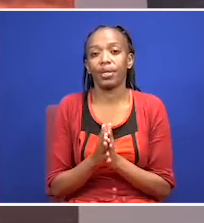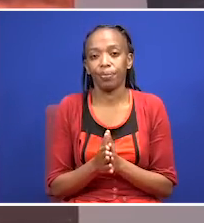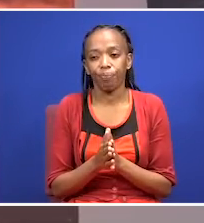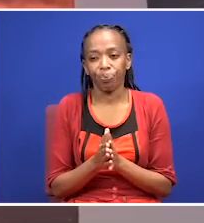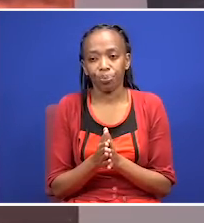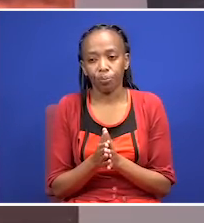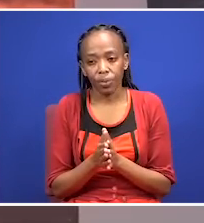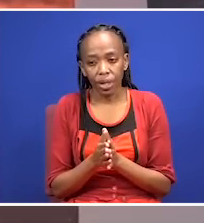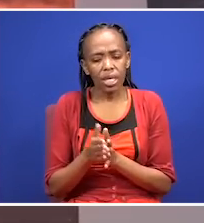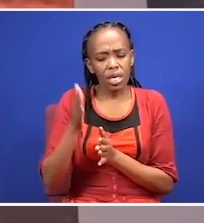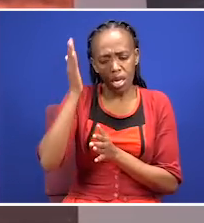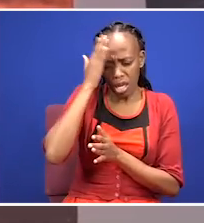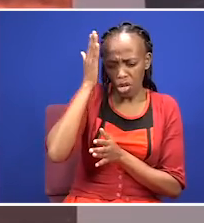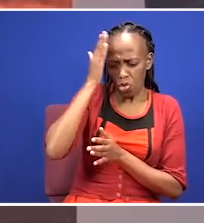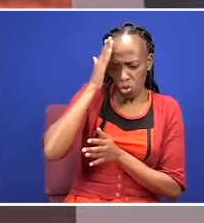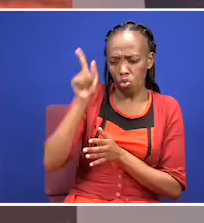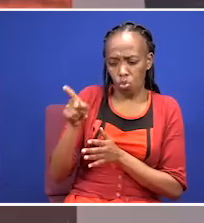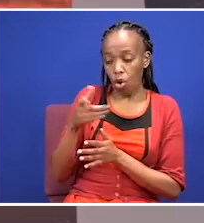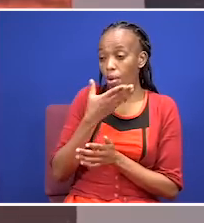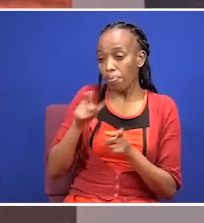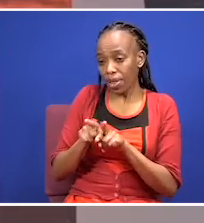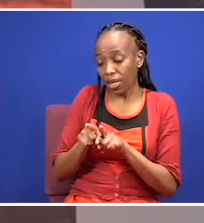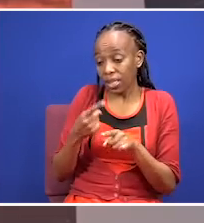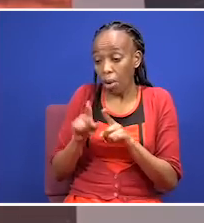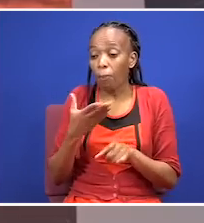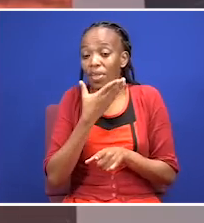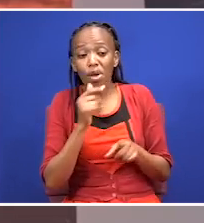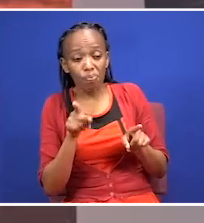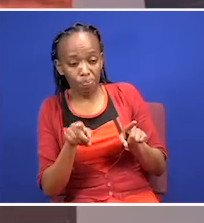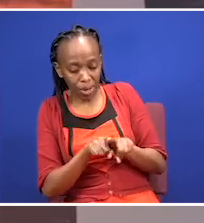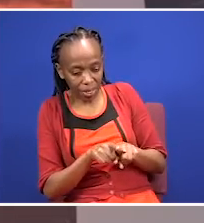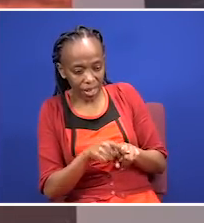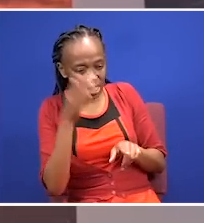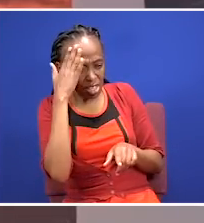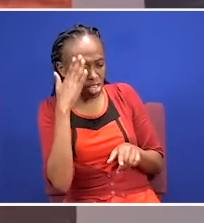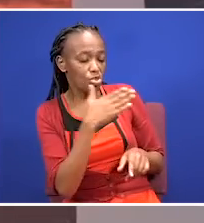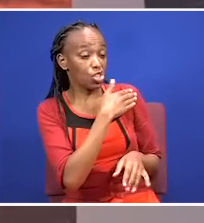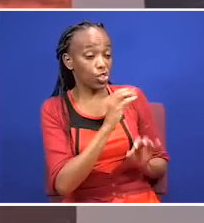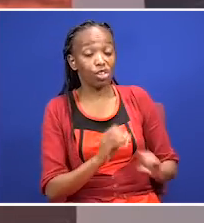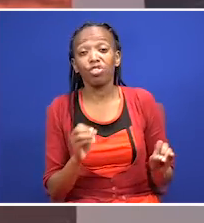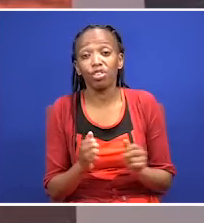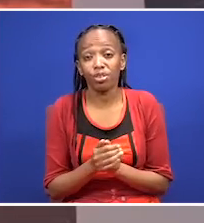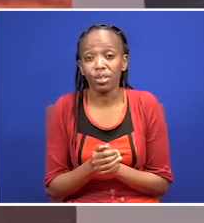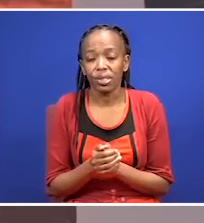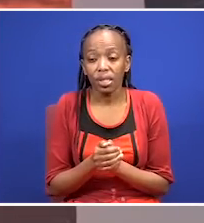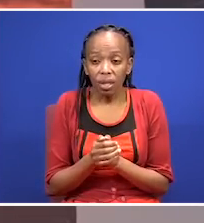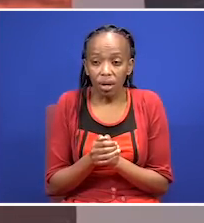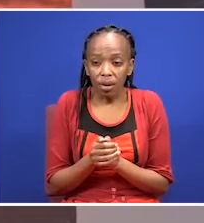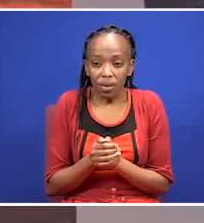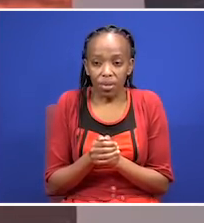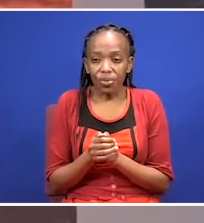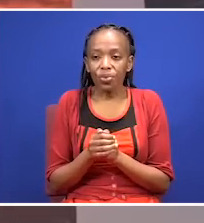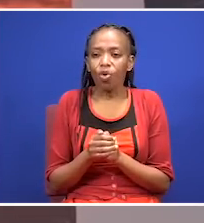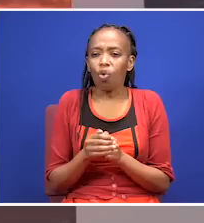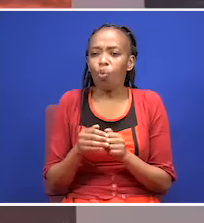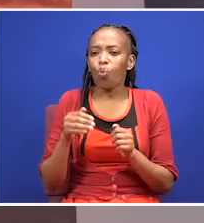he did recognize them but they did not recognize him on their own